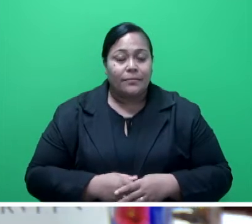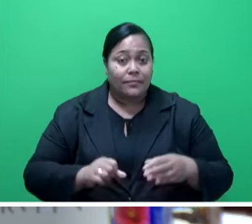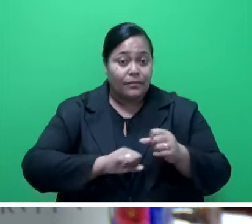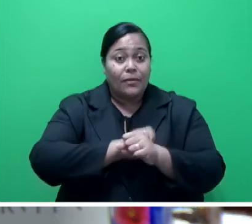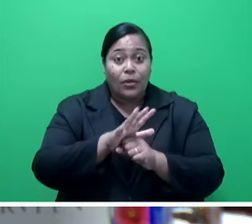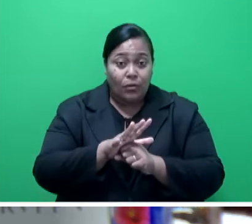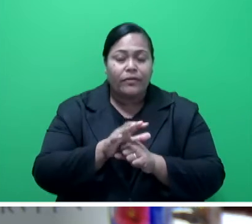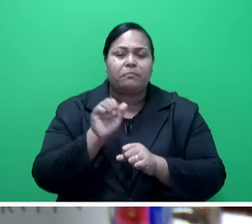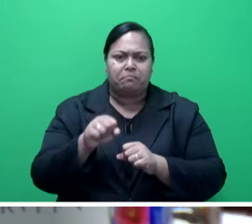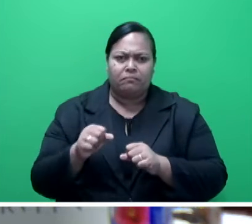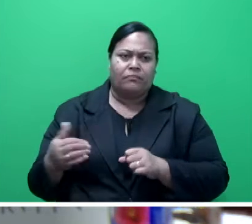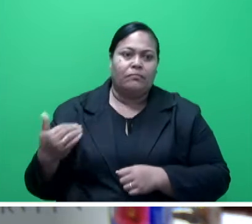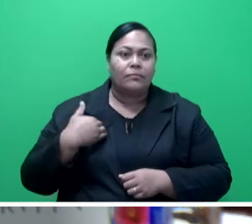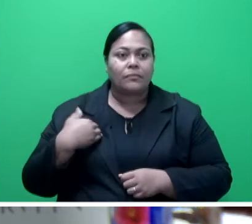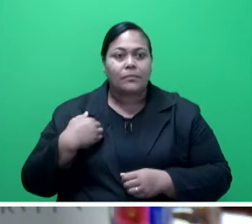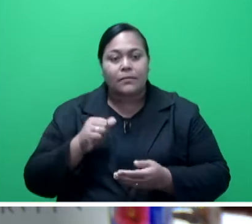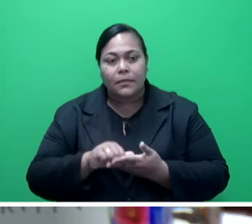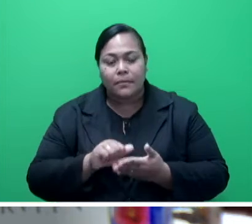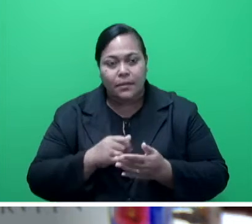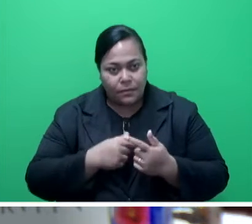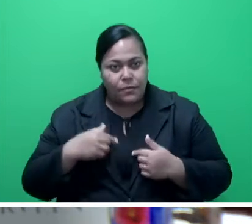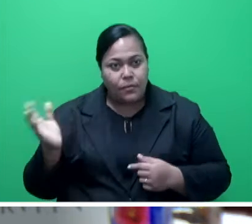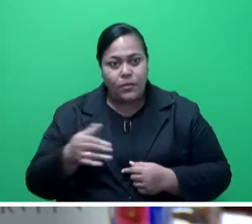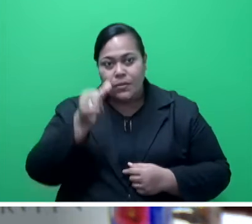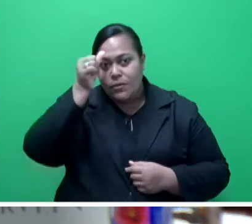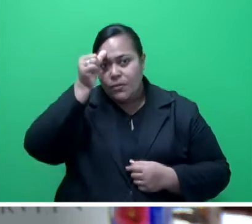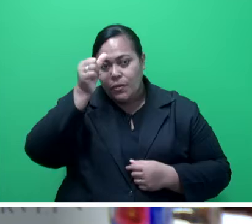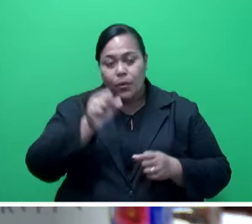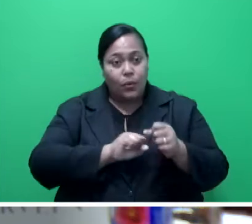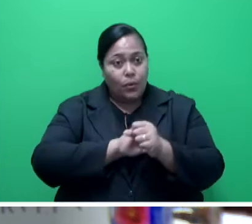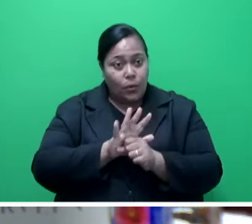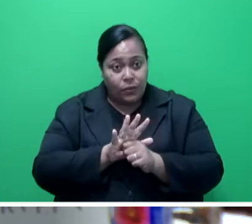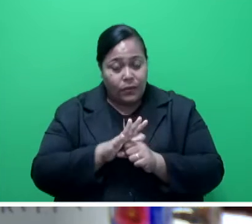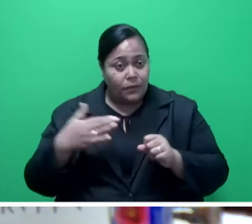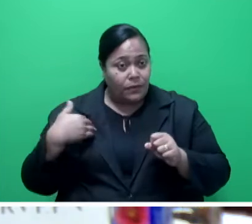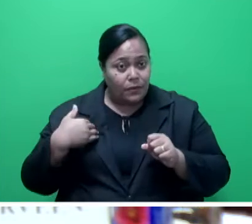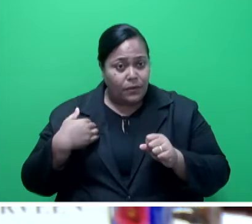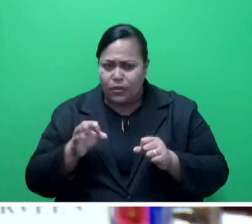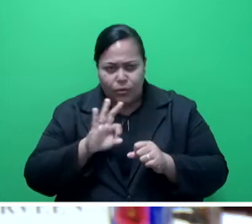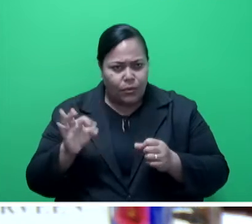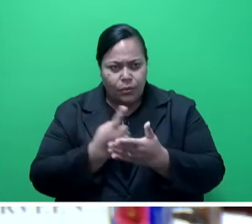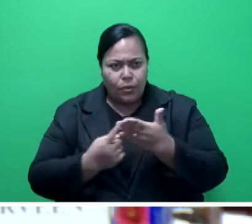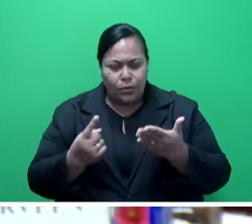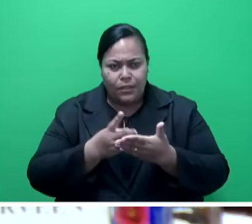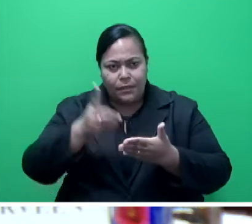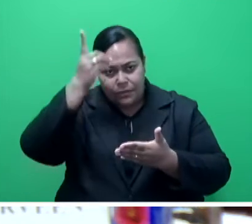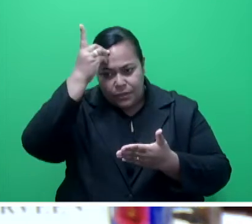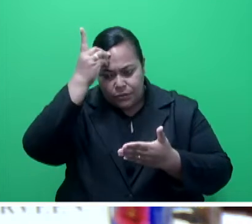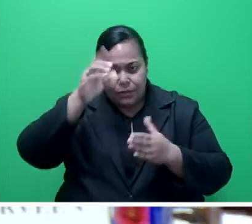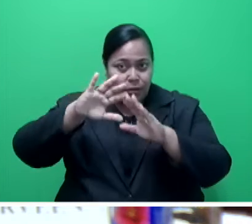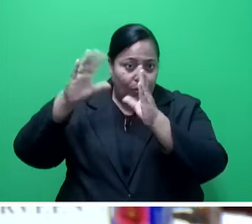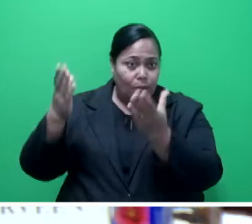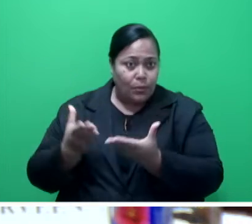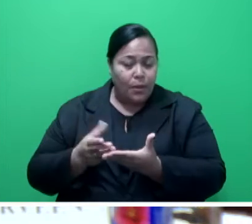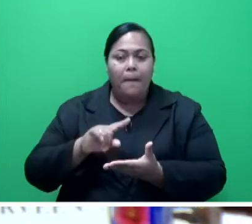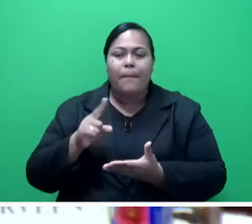a disruptor. We all know that the COVID pandemic has not only disrupted the education sector worldwide, but